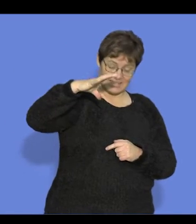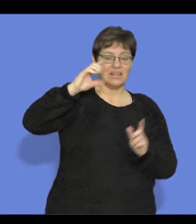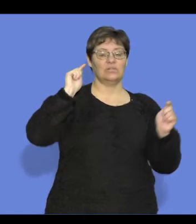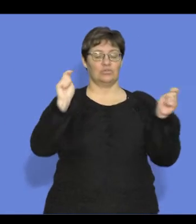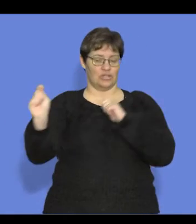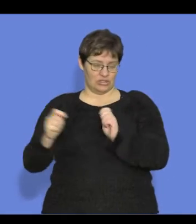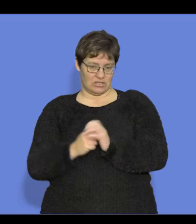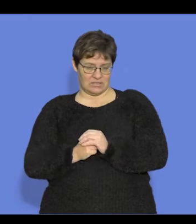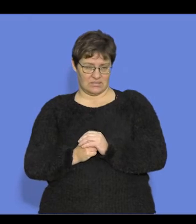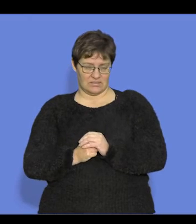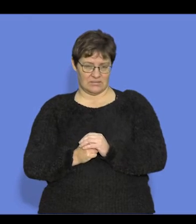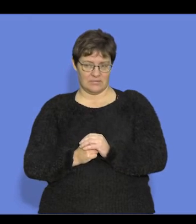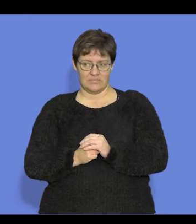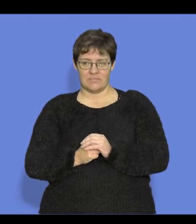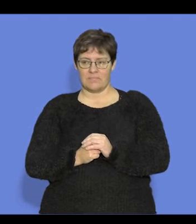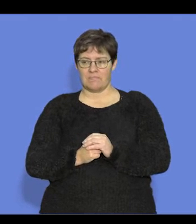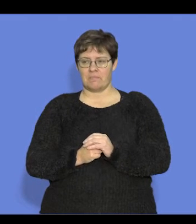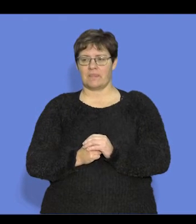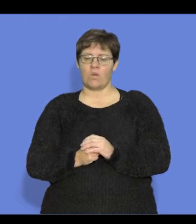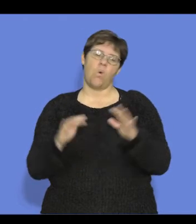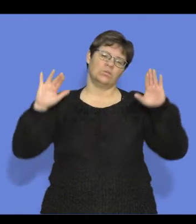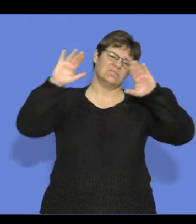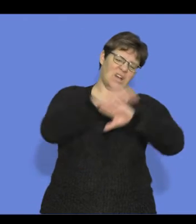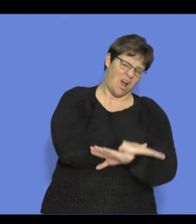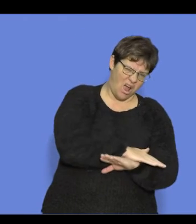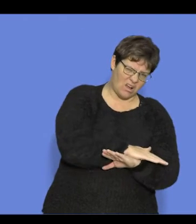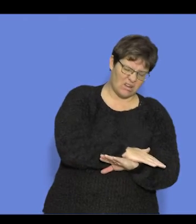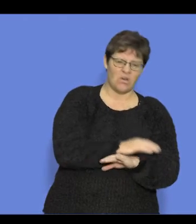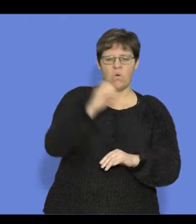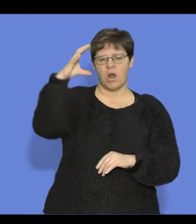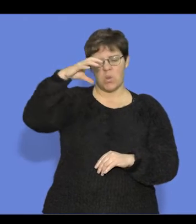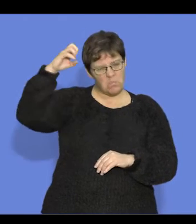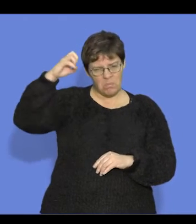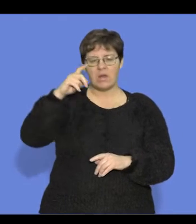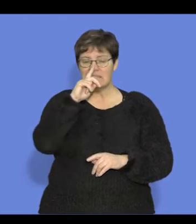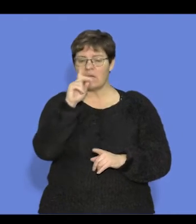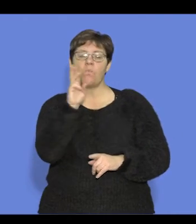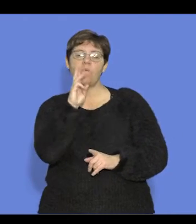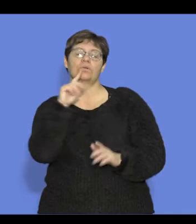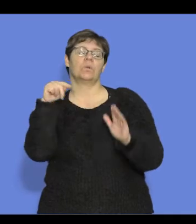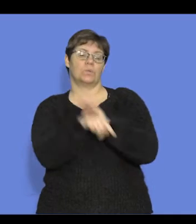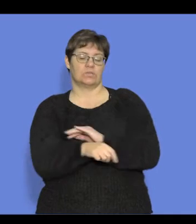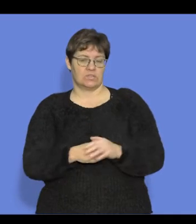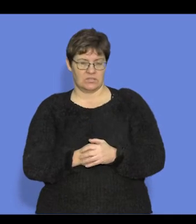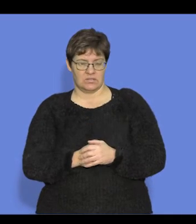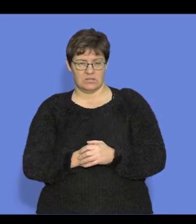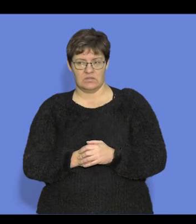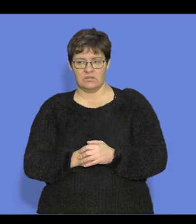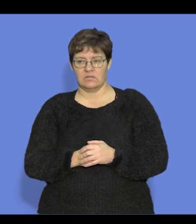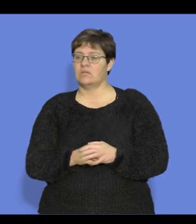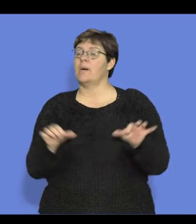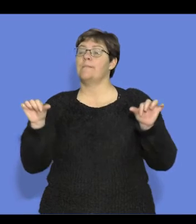pot plant there, give it a bright light, or put it in a dark room and see how much water it loses. So what they